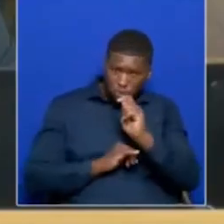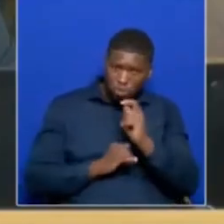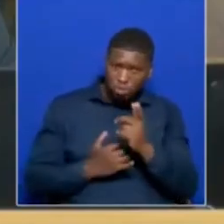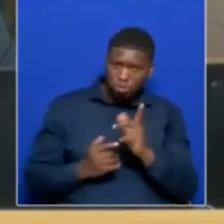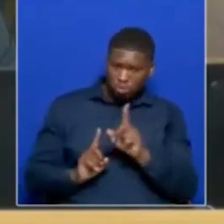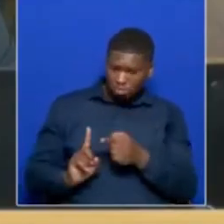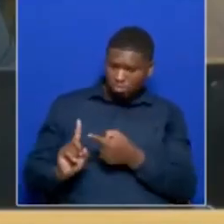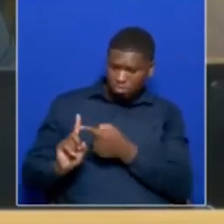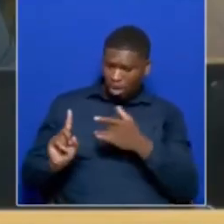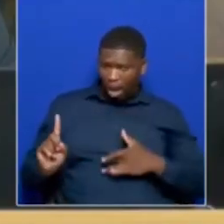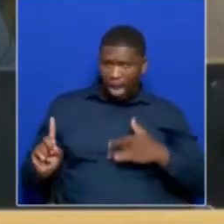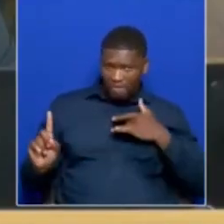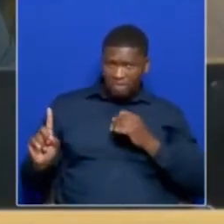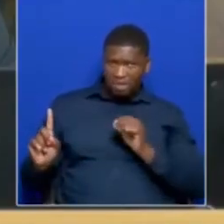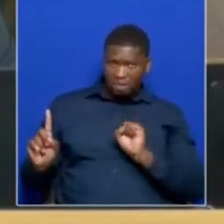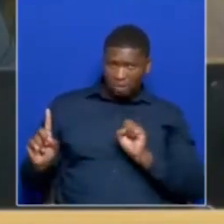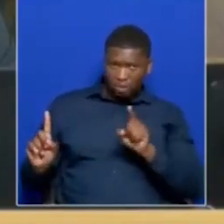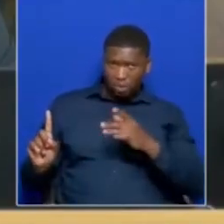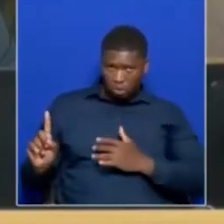Makaka's murder?